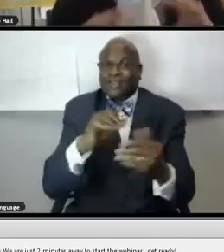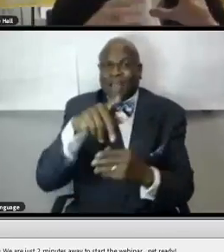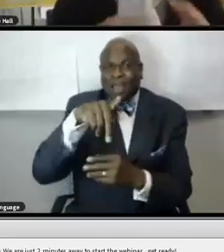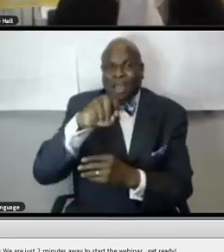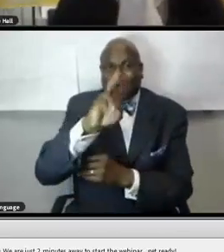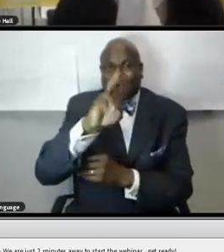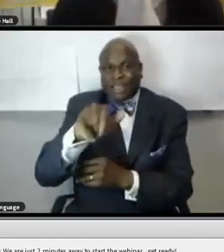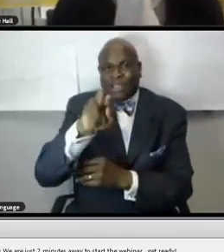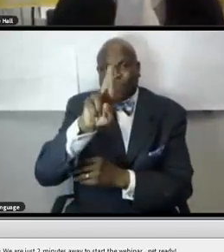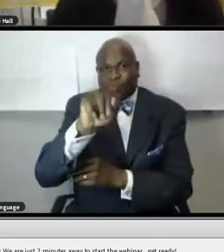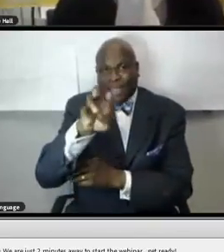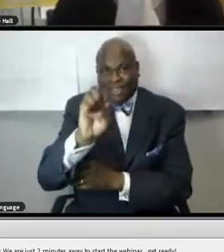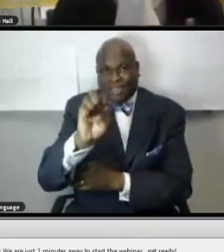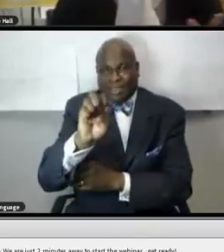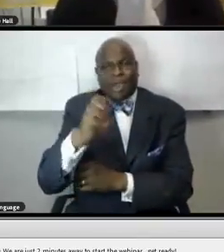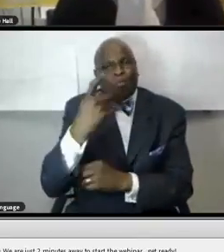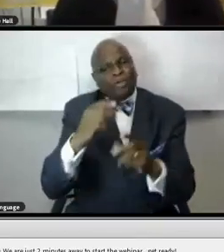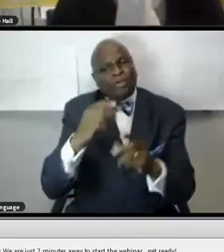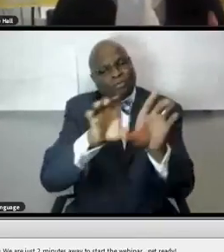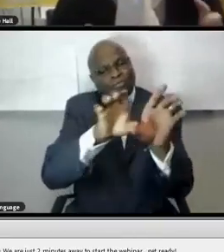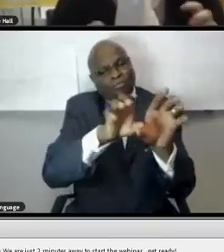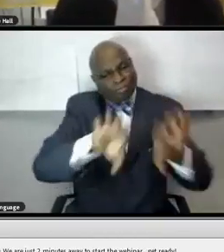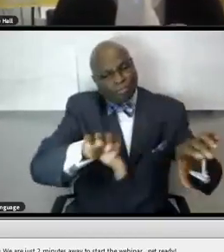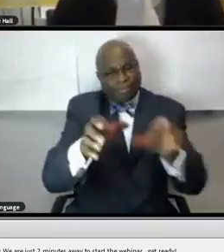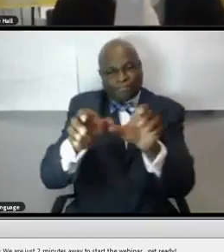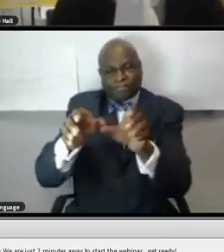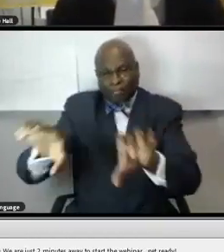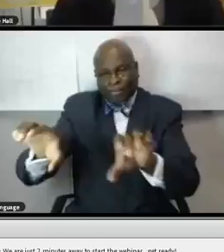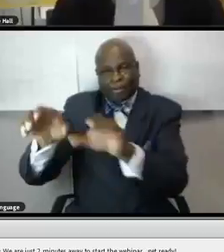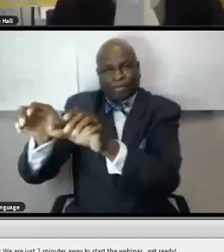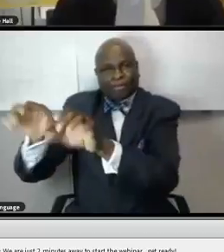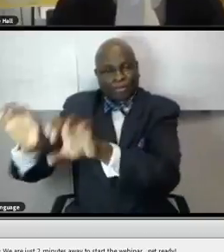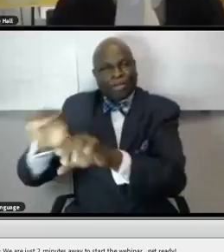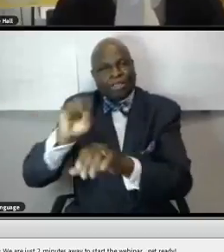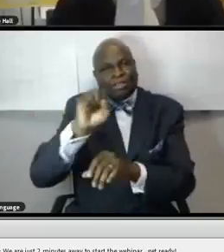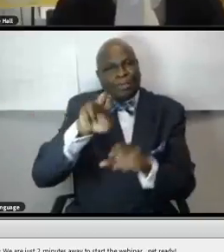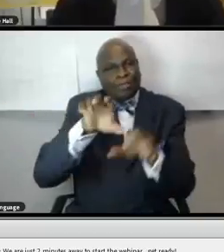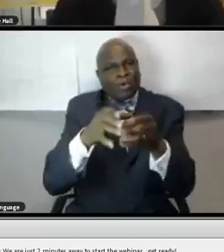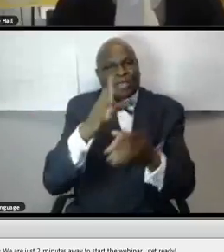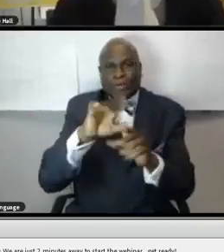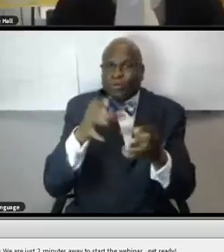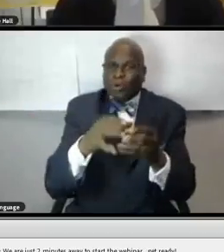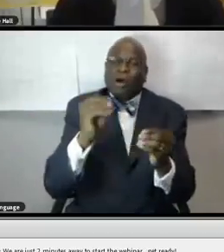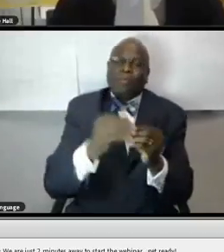start to break Indigenous peoples into subgroups, you'll see that some groups are actually doing far better than others.